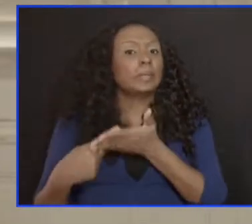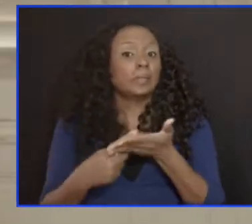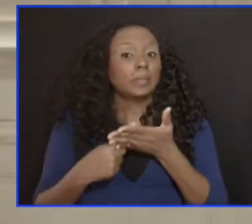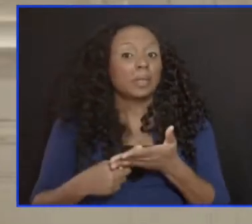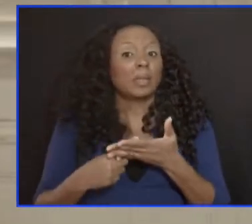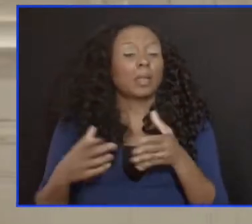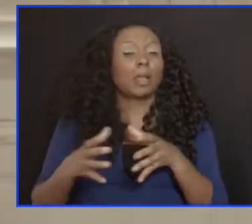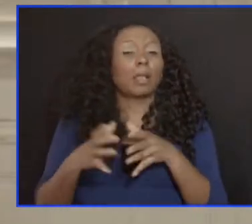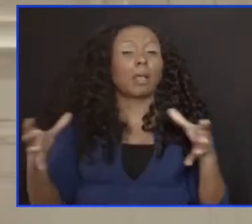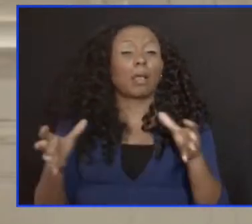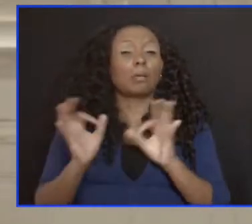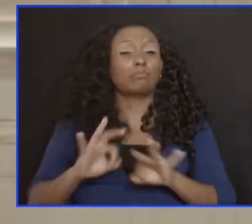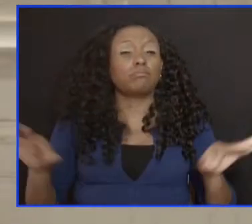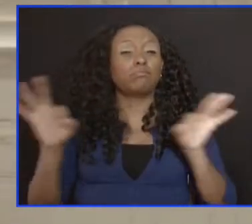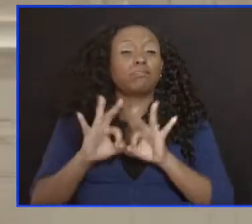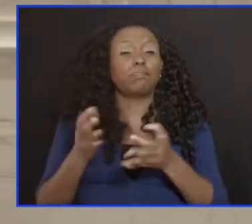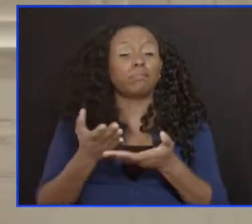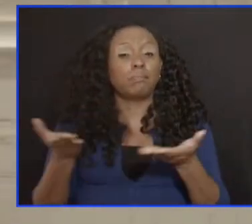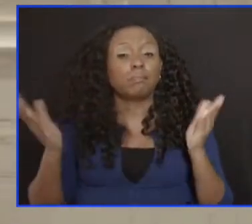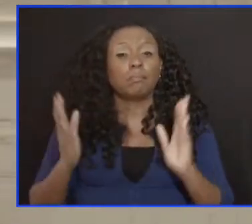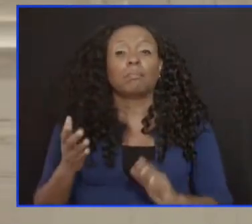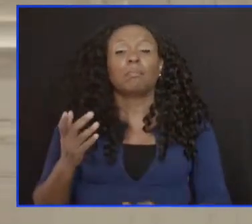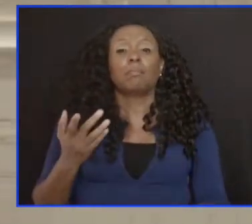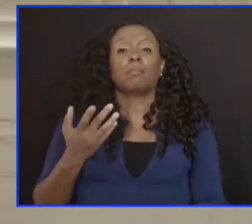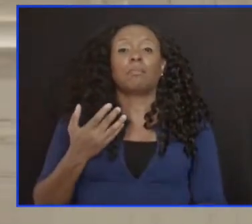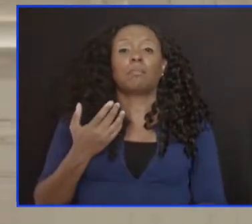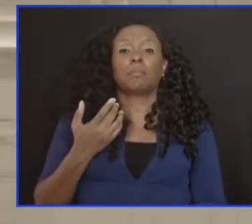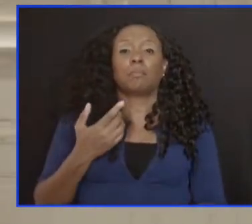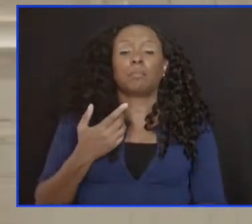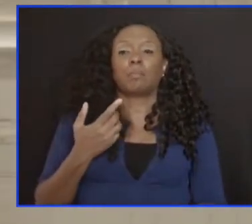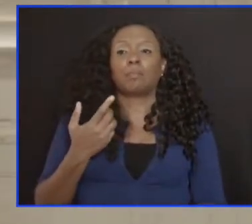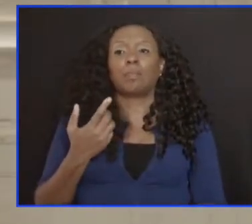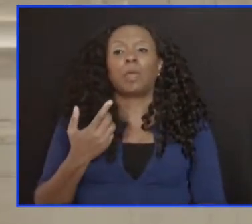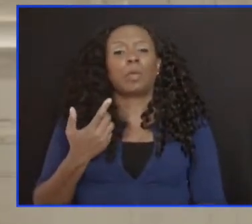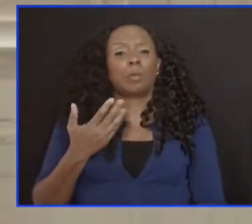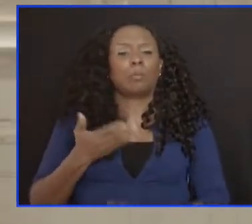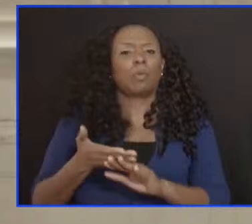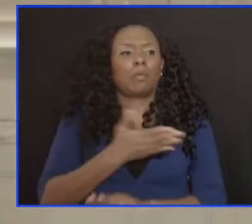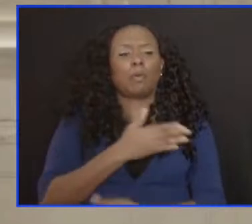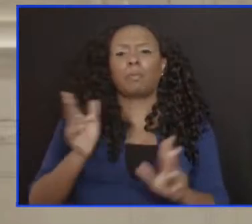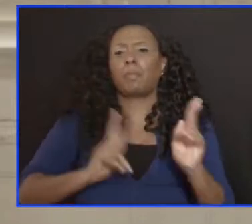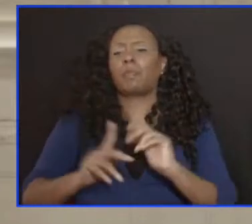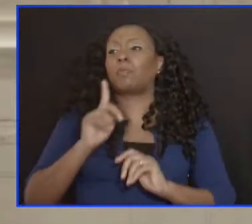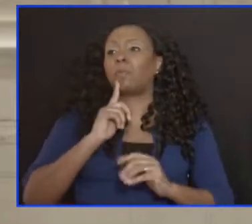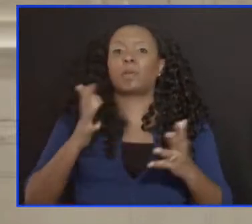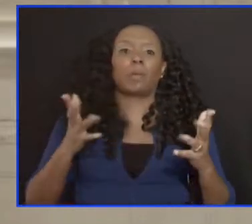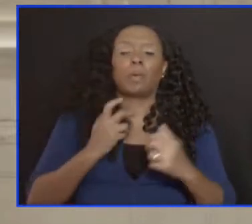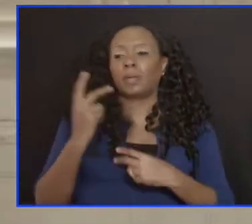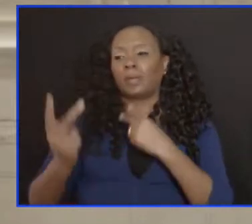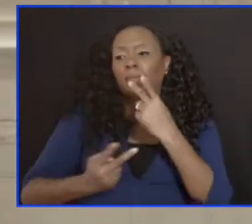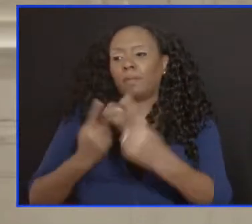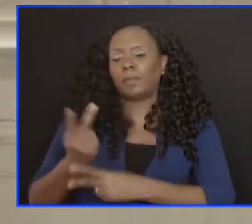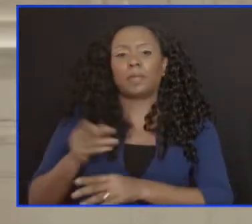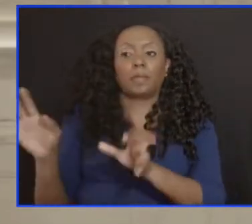was and proposing was some sort of visitation for people is difficult. When your relative is